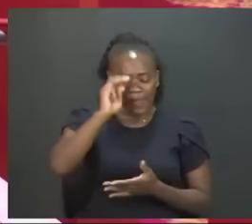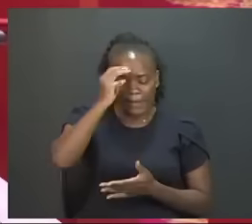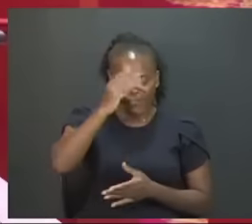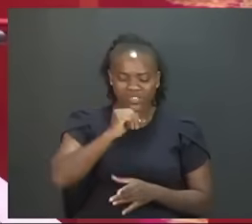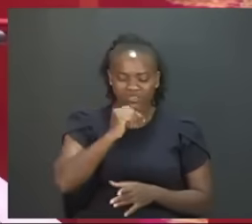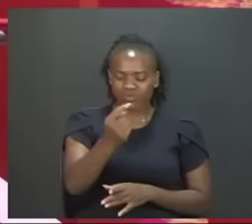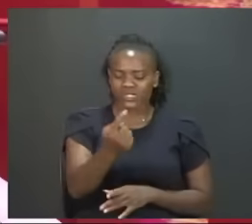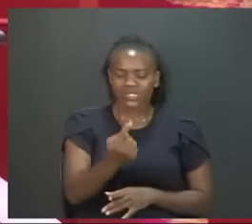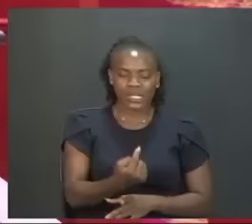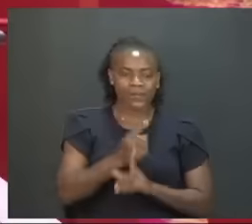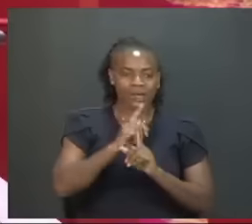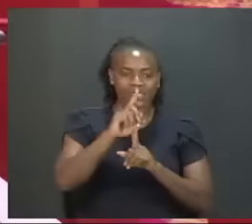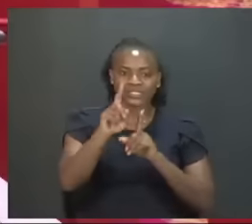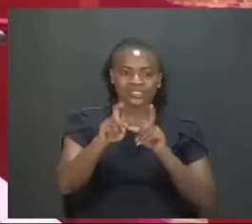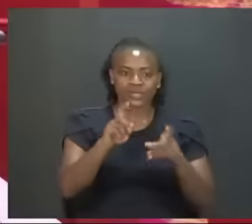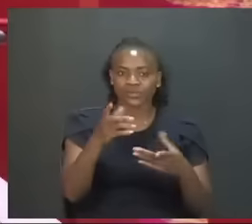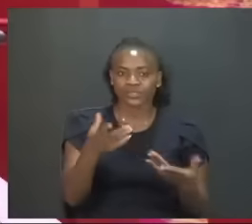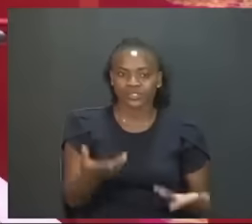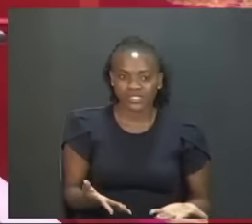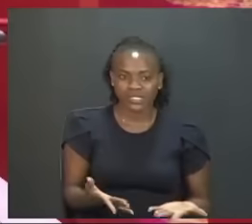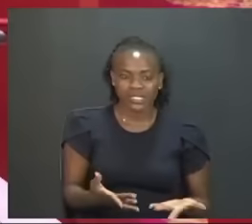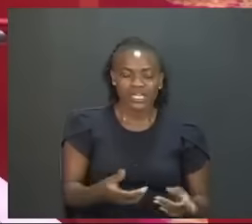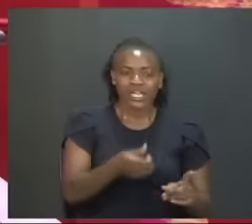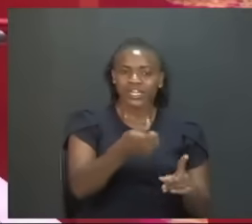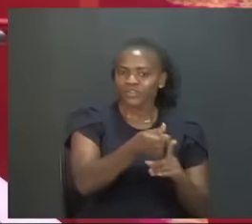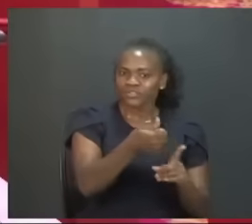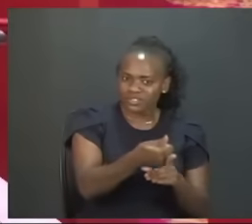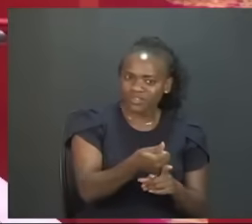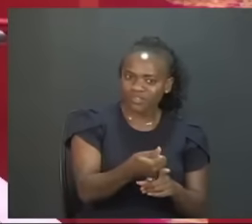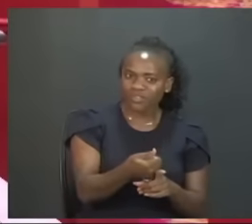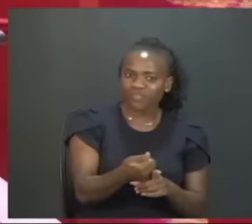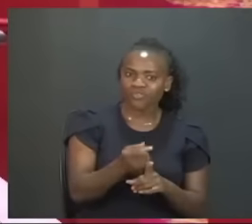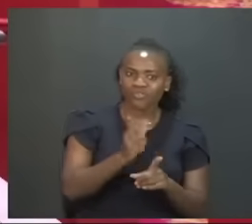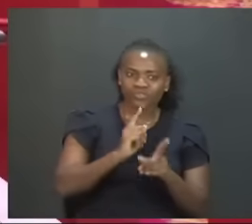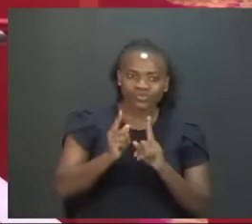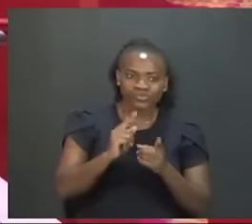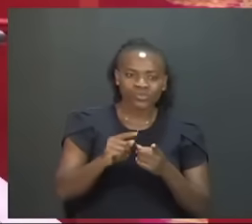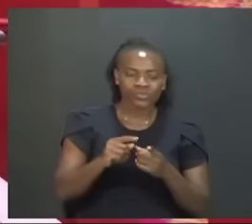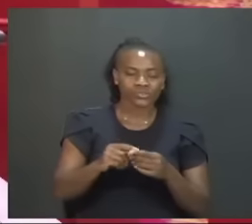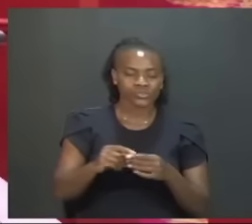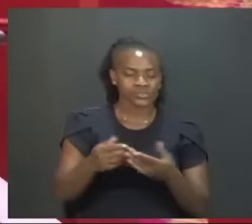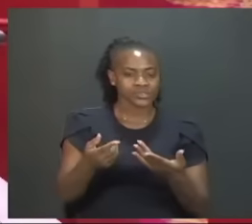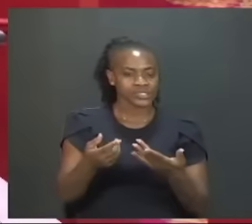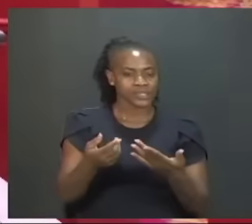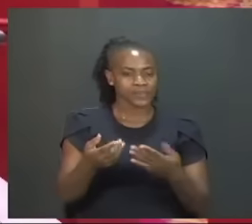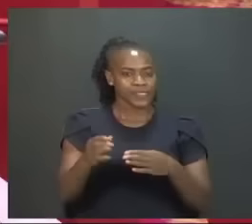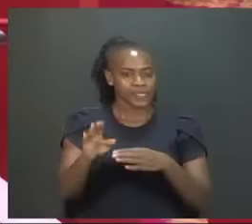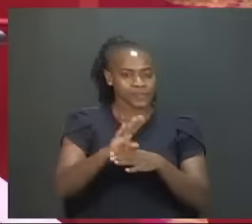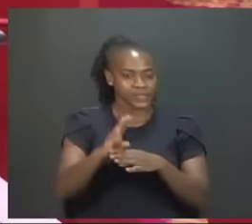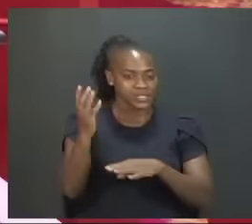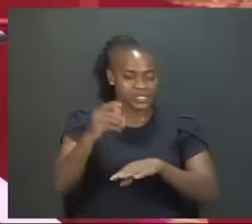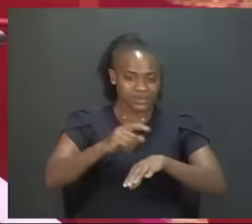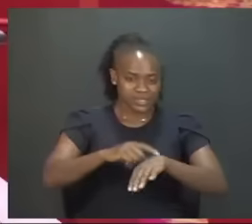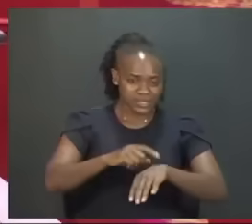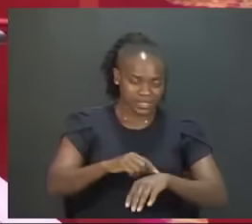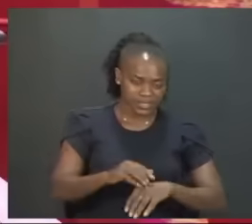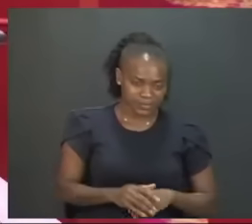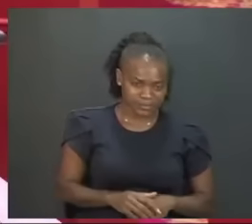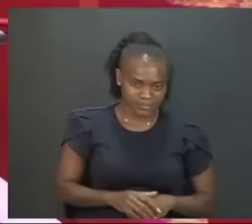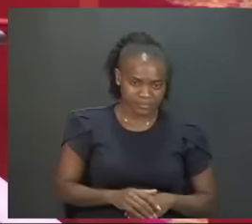to answer questions. And you raised it during business statement time. So at business committee